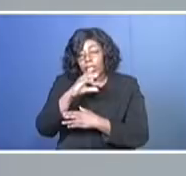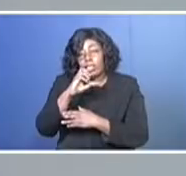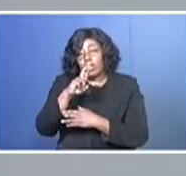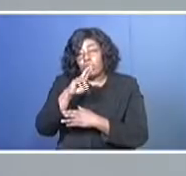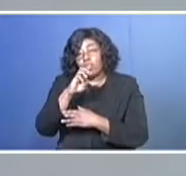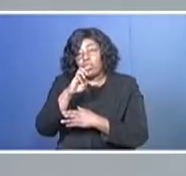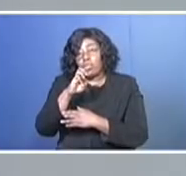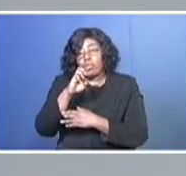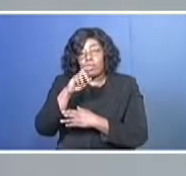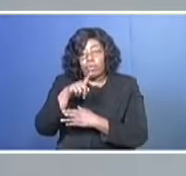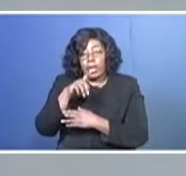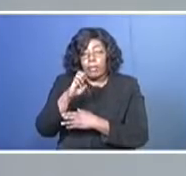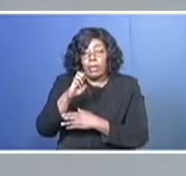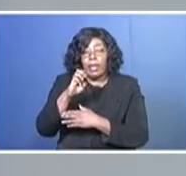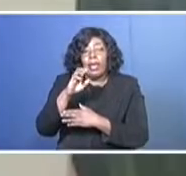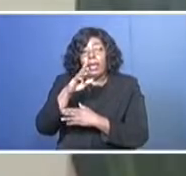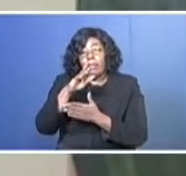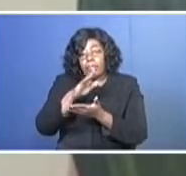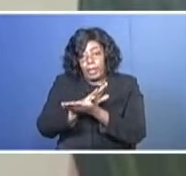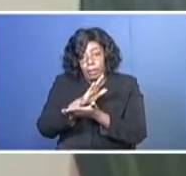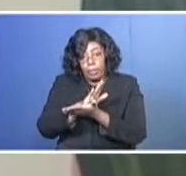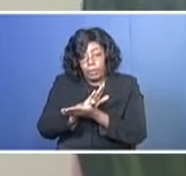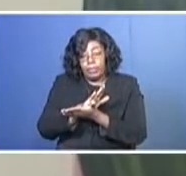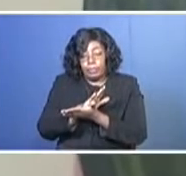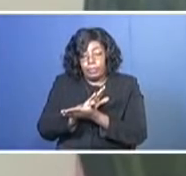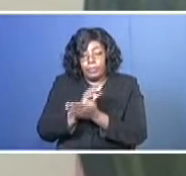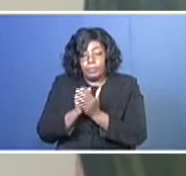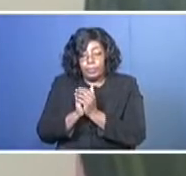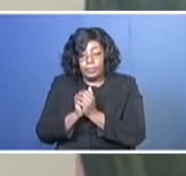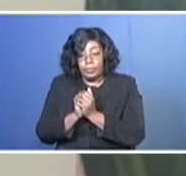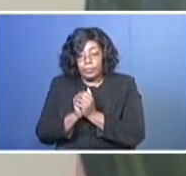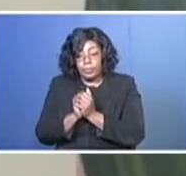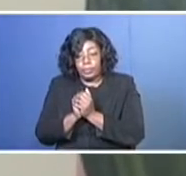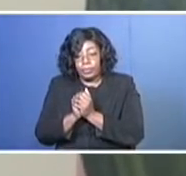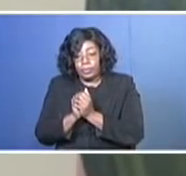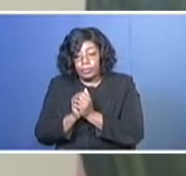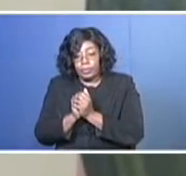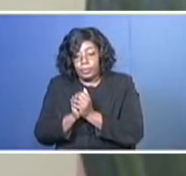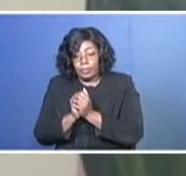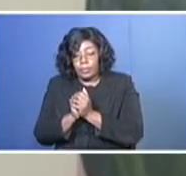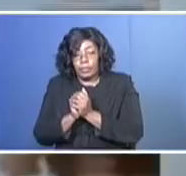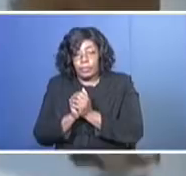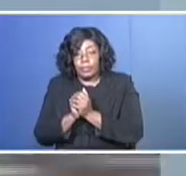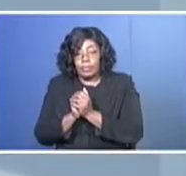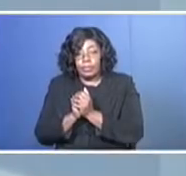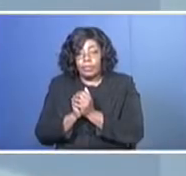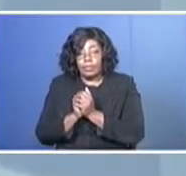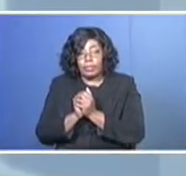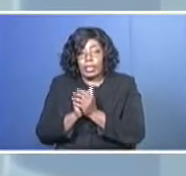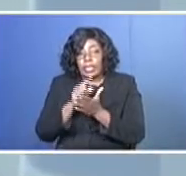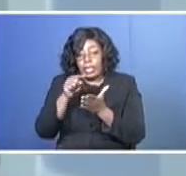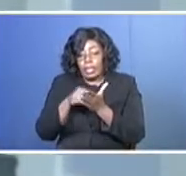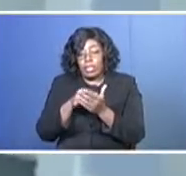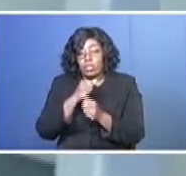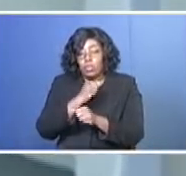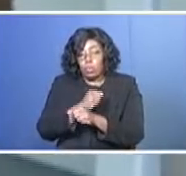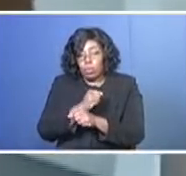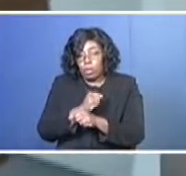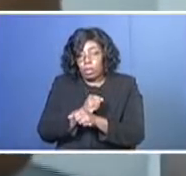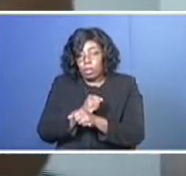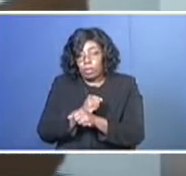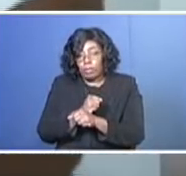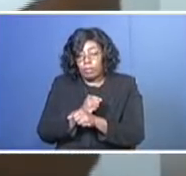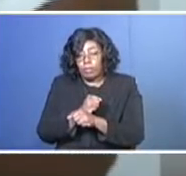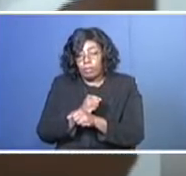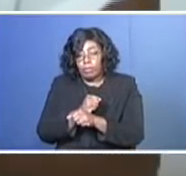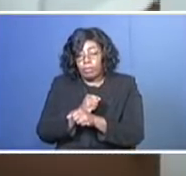bold pieces stack up well against those of her Caribbean counterparts, as Minnis admits. This work is called Cutting Up by